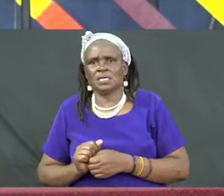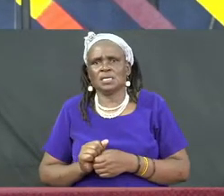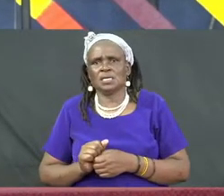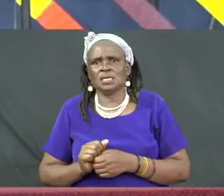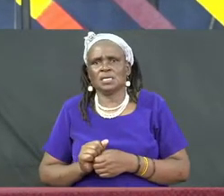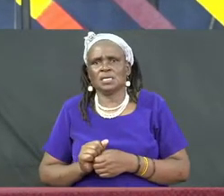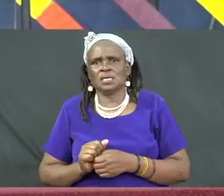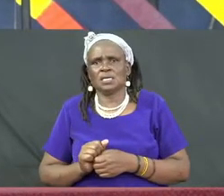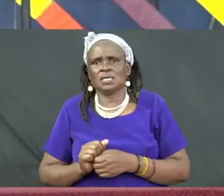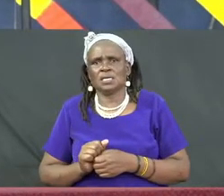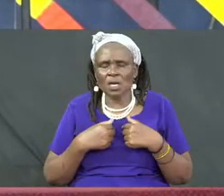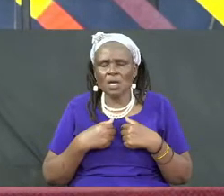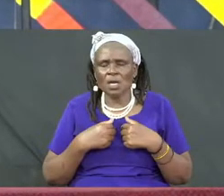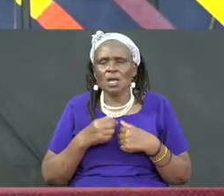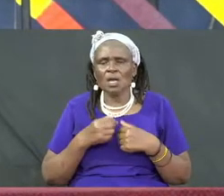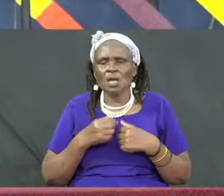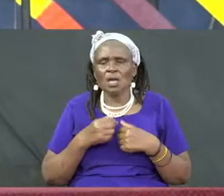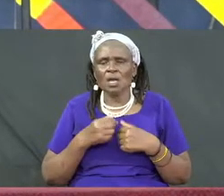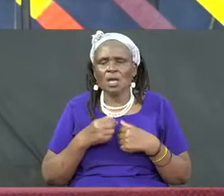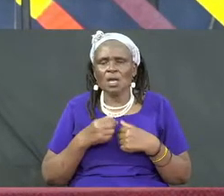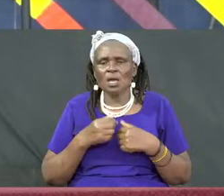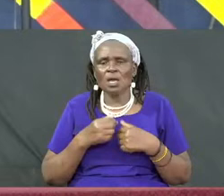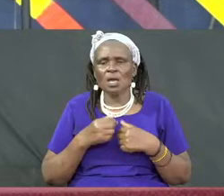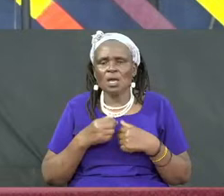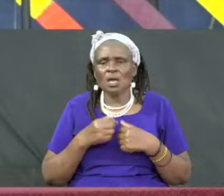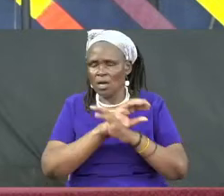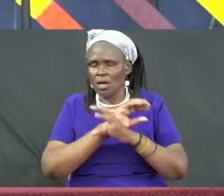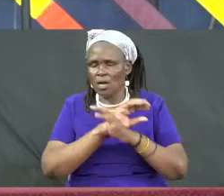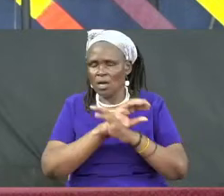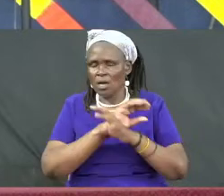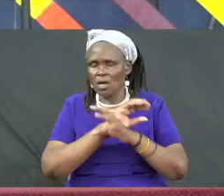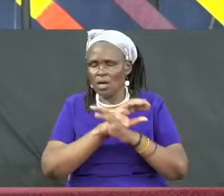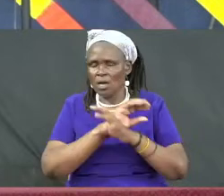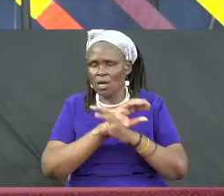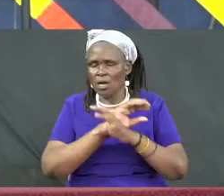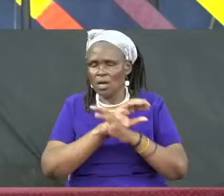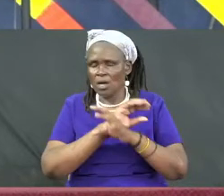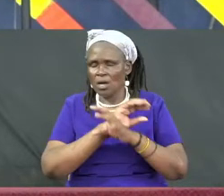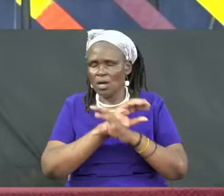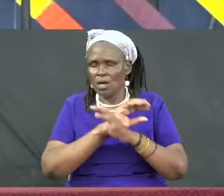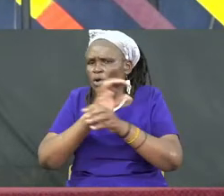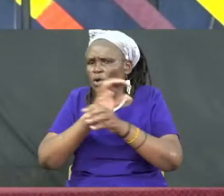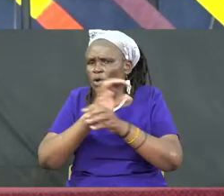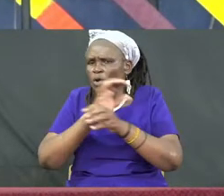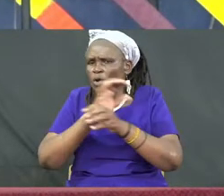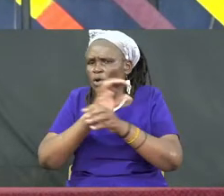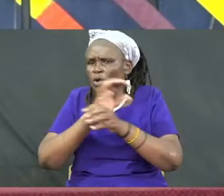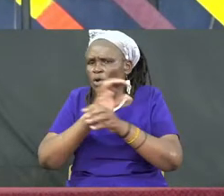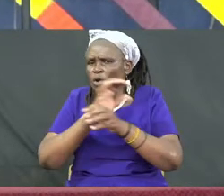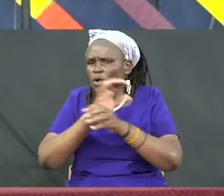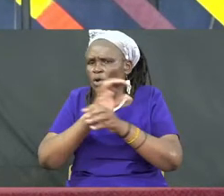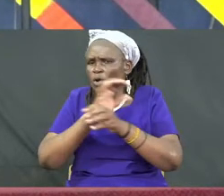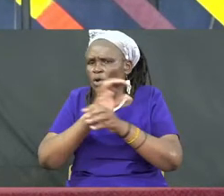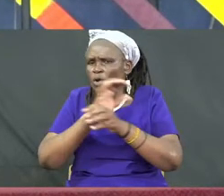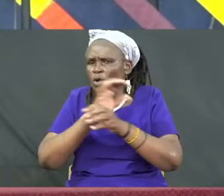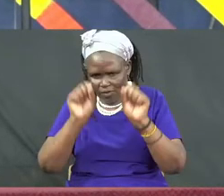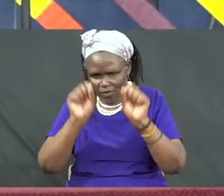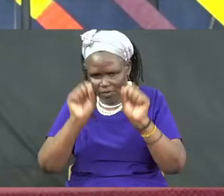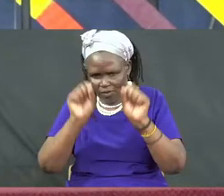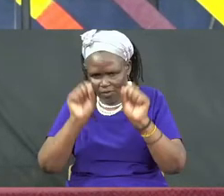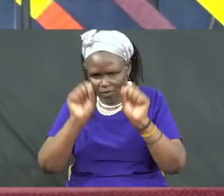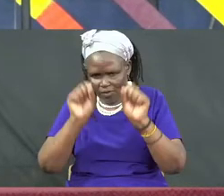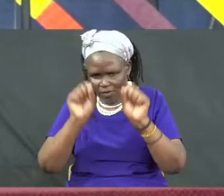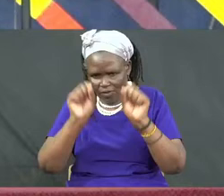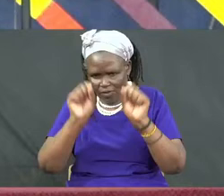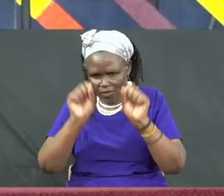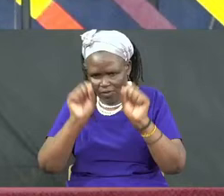a child of God? No one, no individual, not even Satan himself, can curse the one that